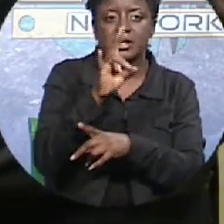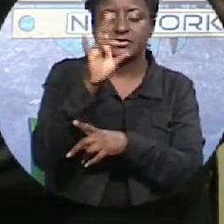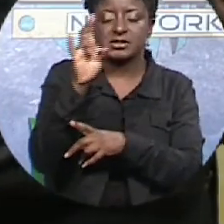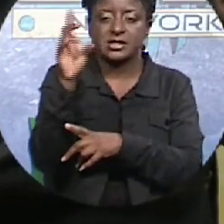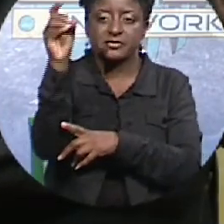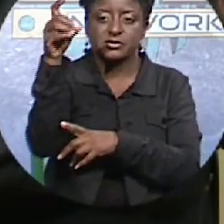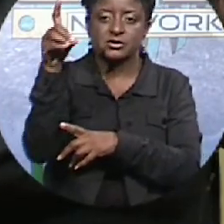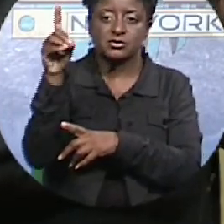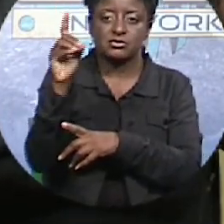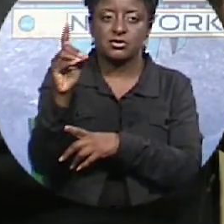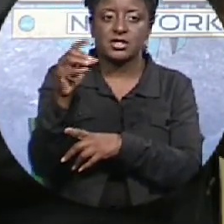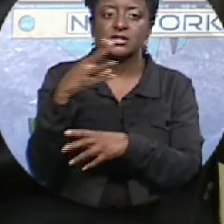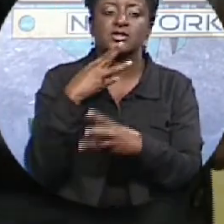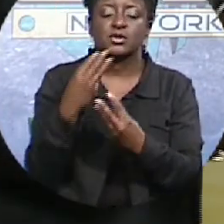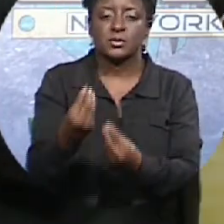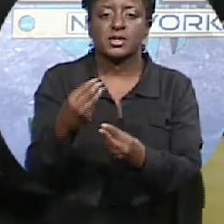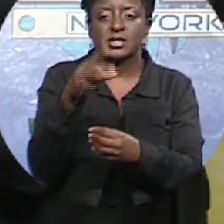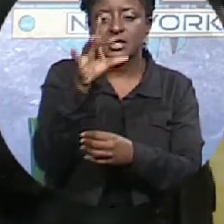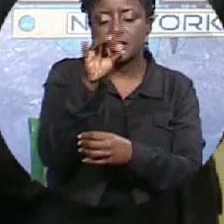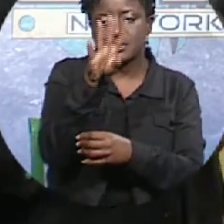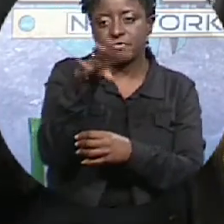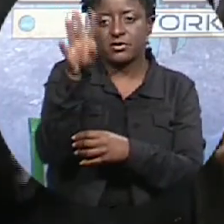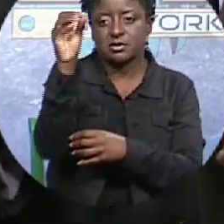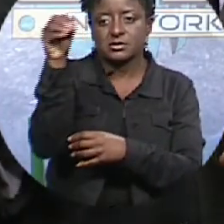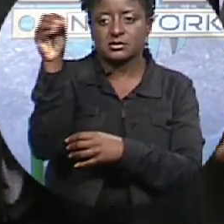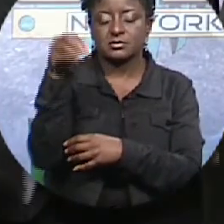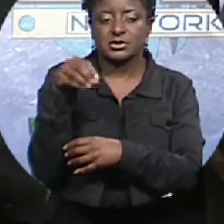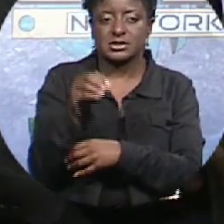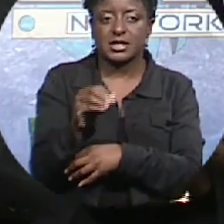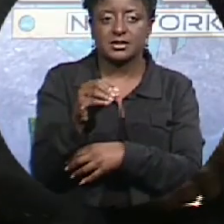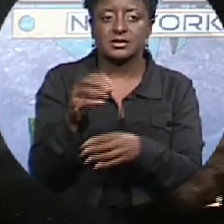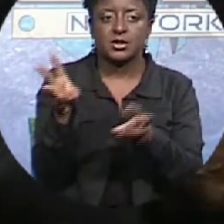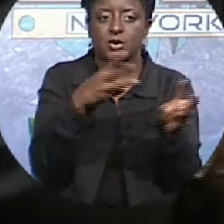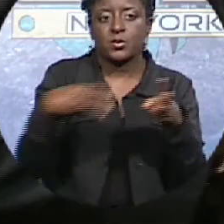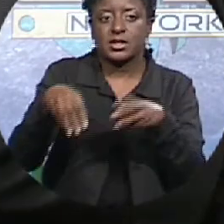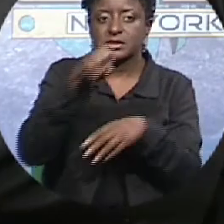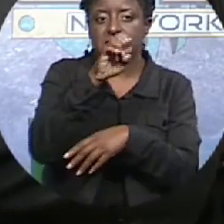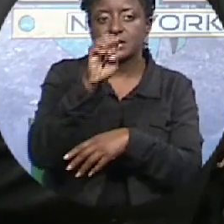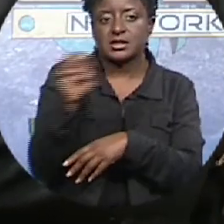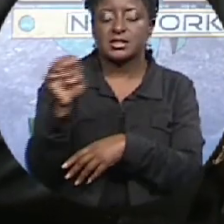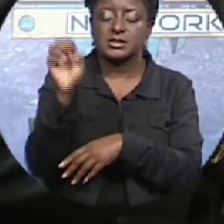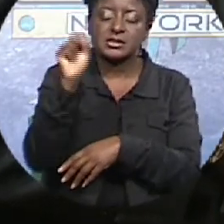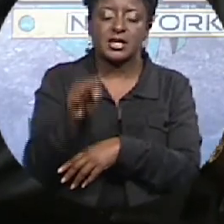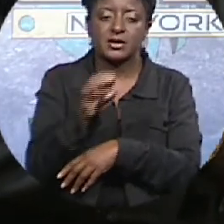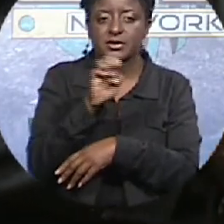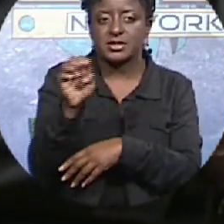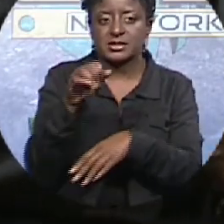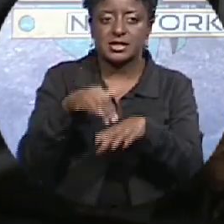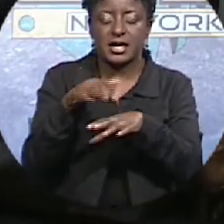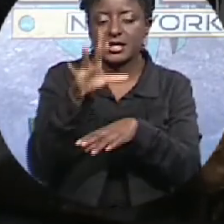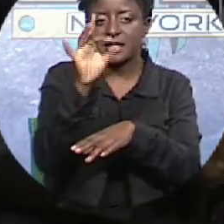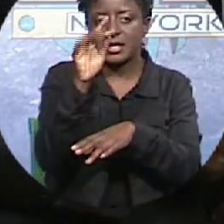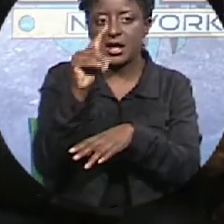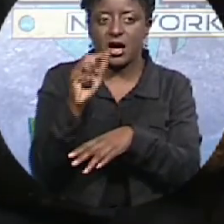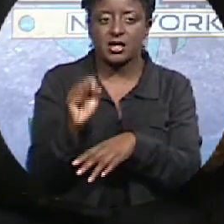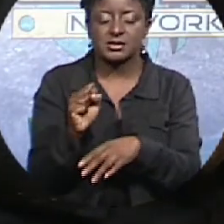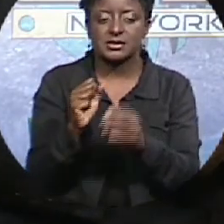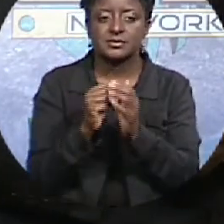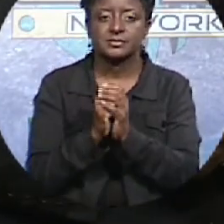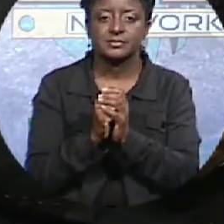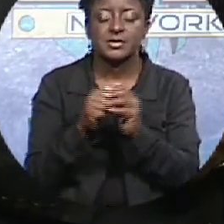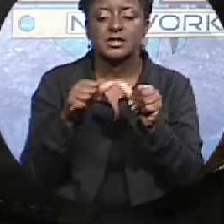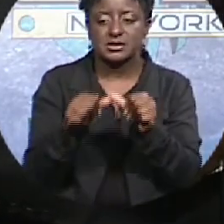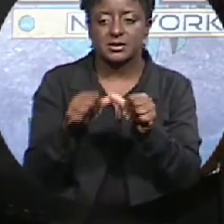winds are out of the east-southeast at 8 knots, barometric pressure 1,019.7 millibars, that's 30.11 inches, and it is steady. But stay